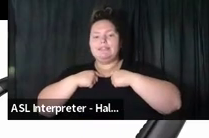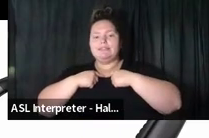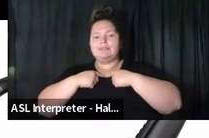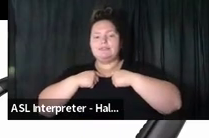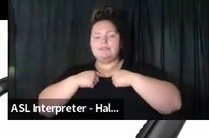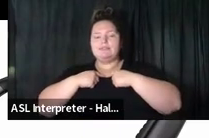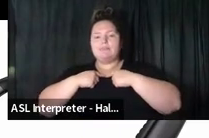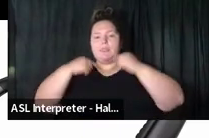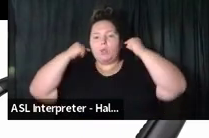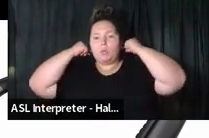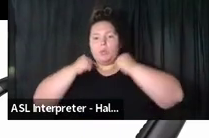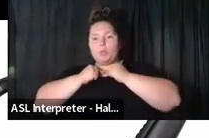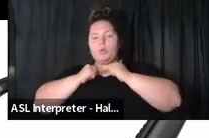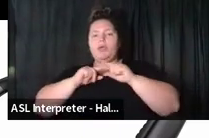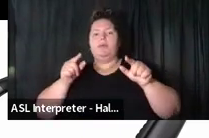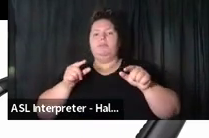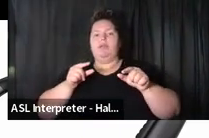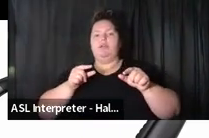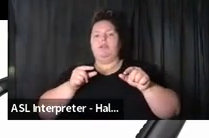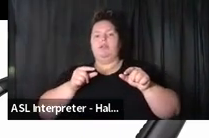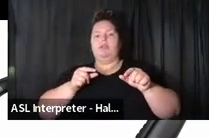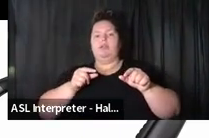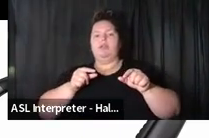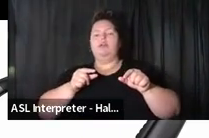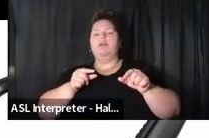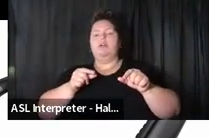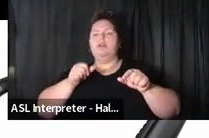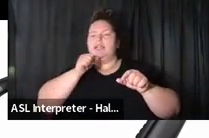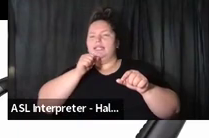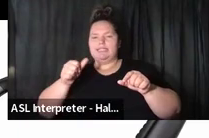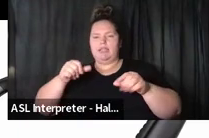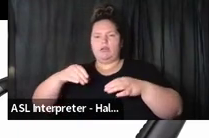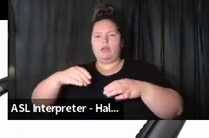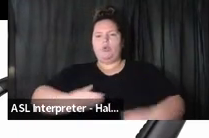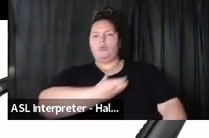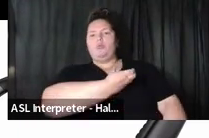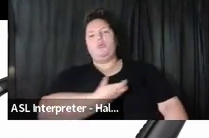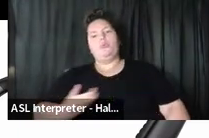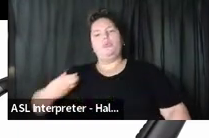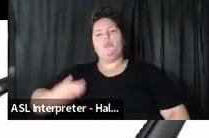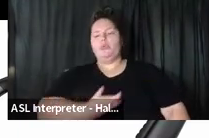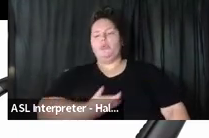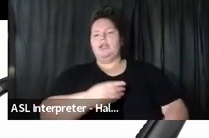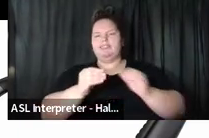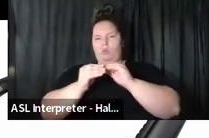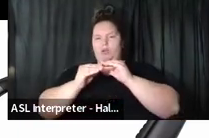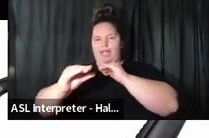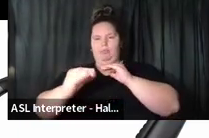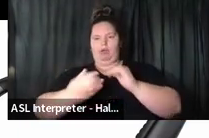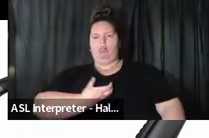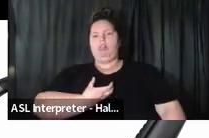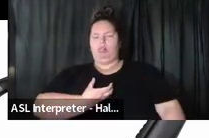the way that it's held, it doesn't just swing. It's like, it's more stable so that it's not swinging all over the place. And then